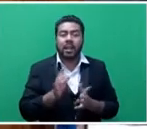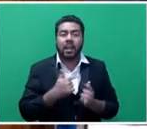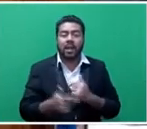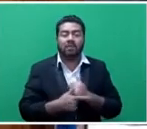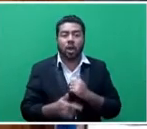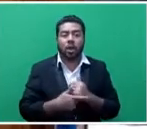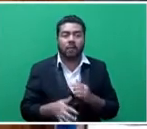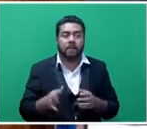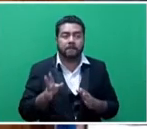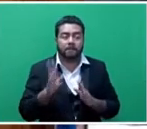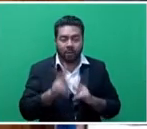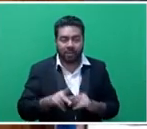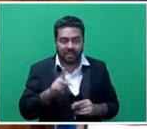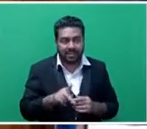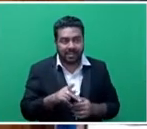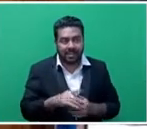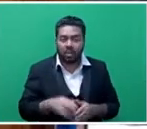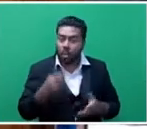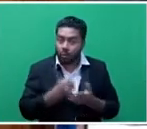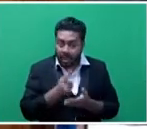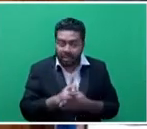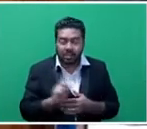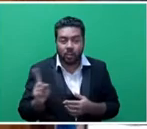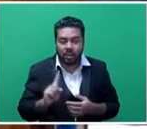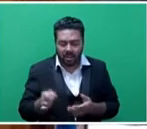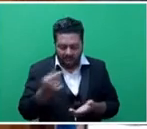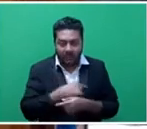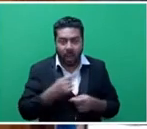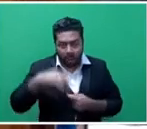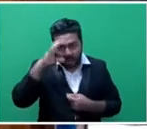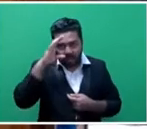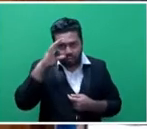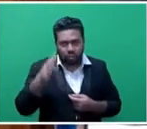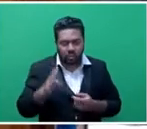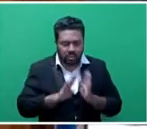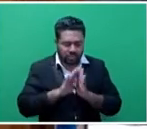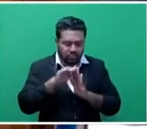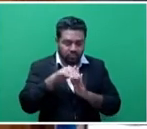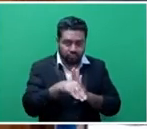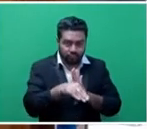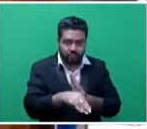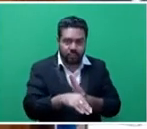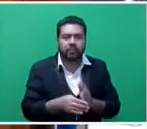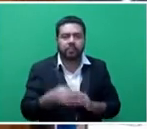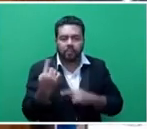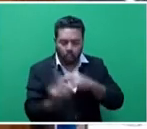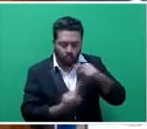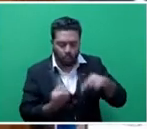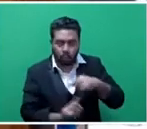and debt situation. The reality of the matter is that our country is falling into a vicious circle of poverty and debt